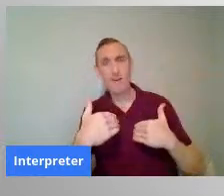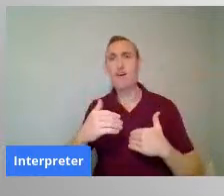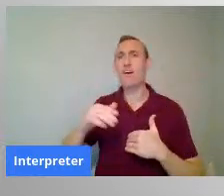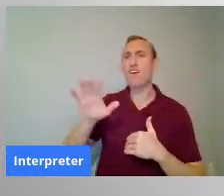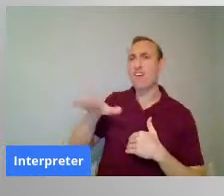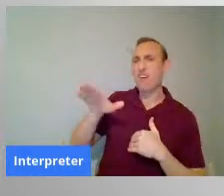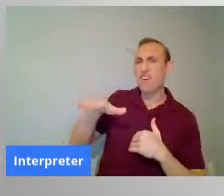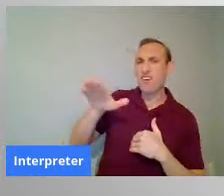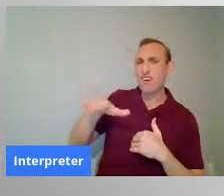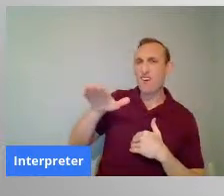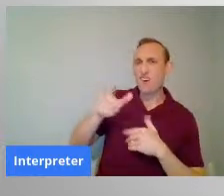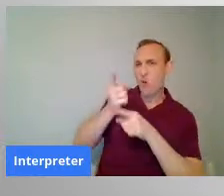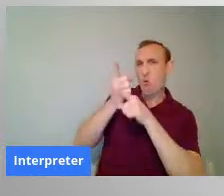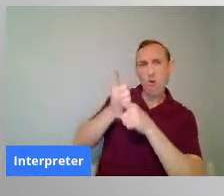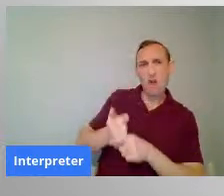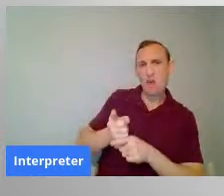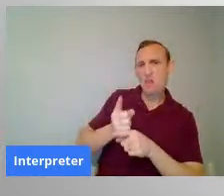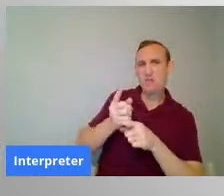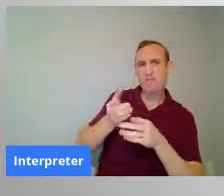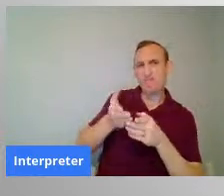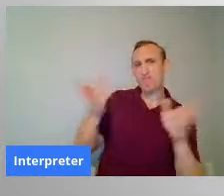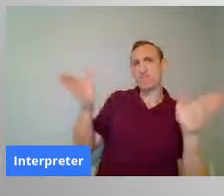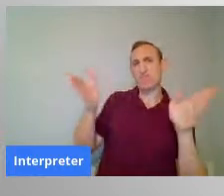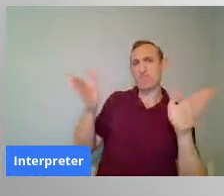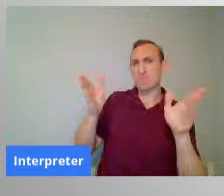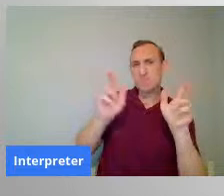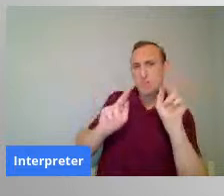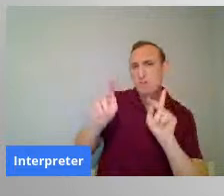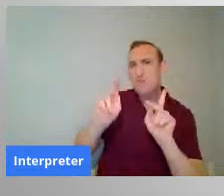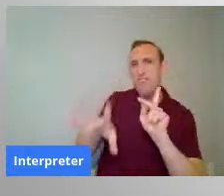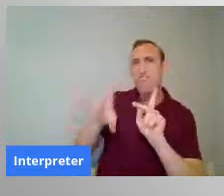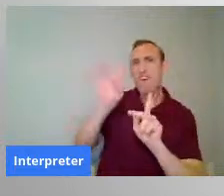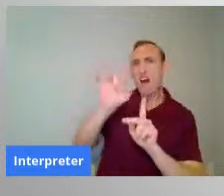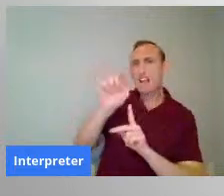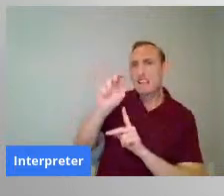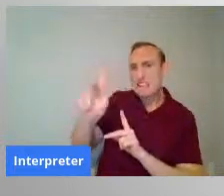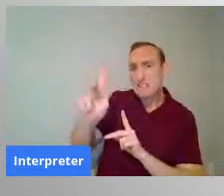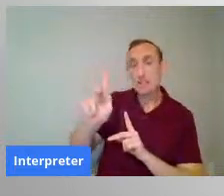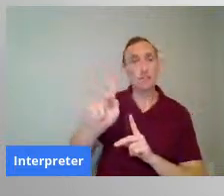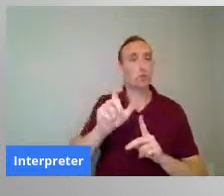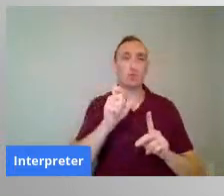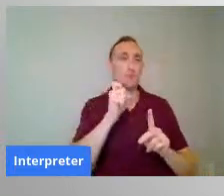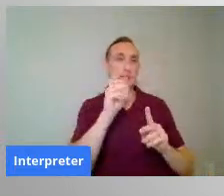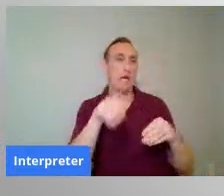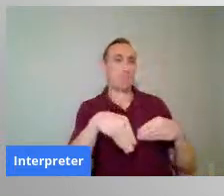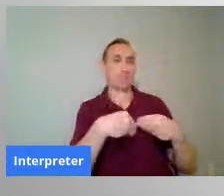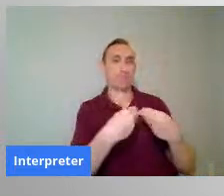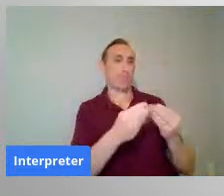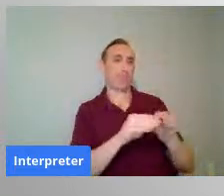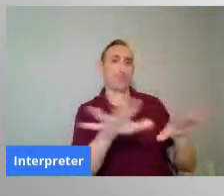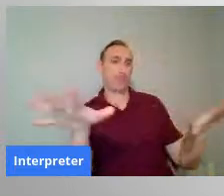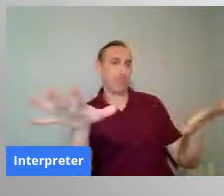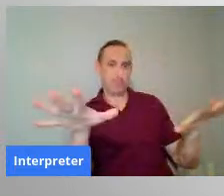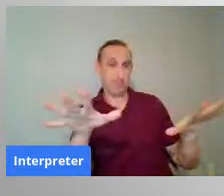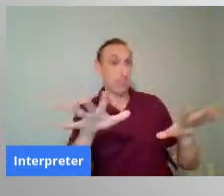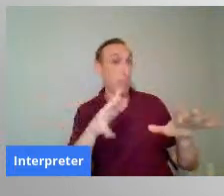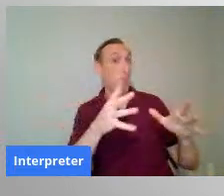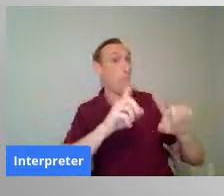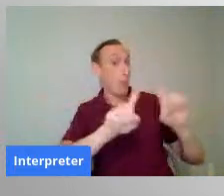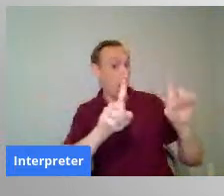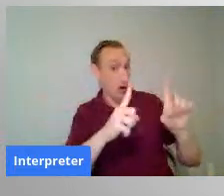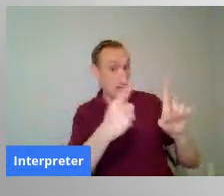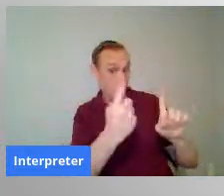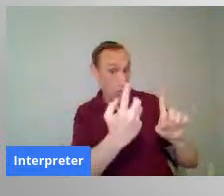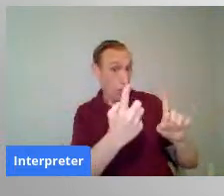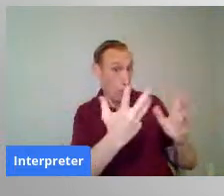Where can regular people find the link to? I don't think we participate make or to it watch? public. I don't think we make it public, but if someone wants to